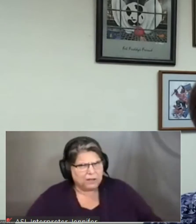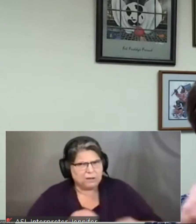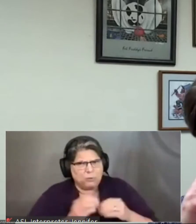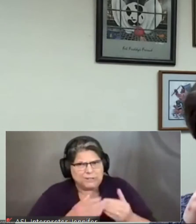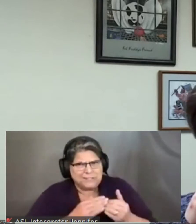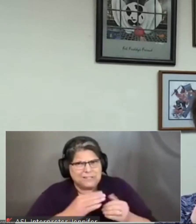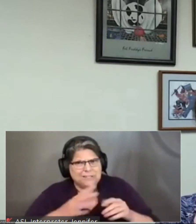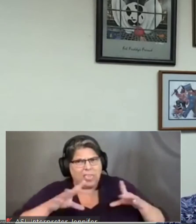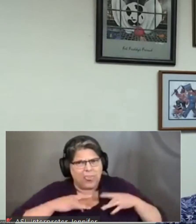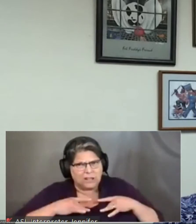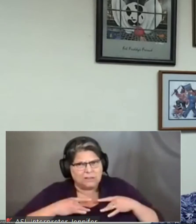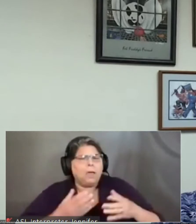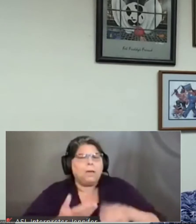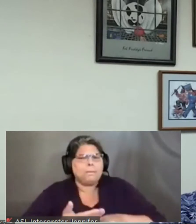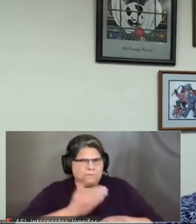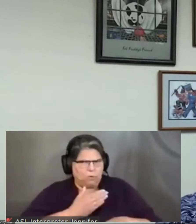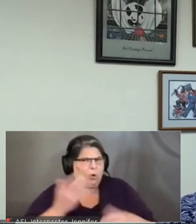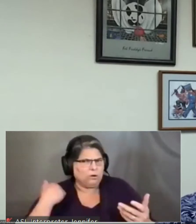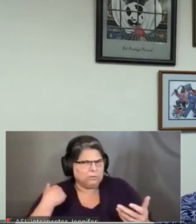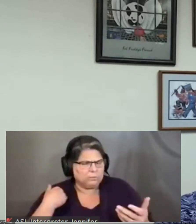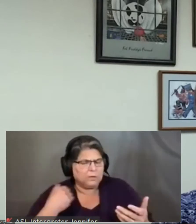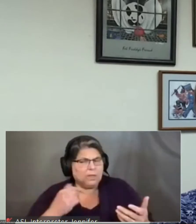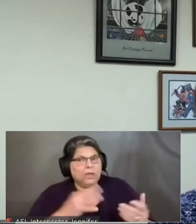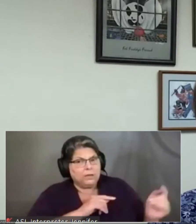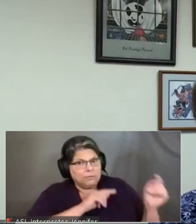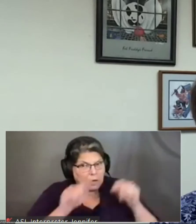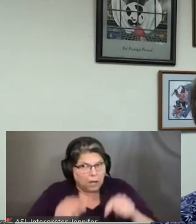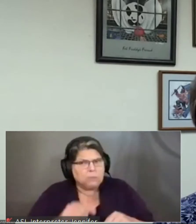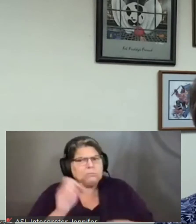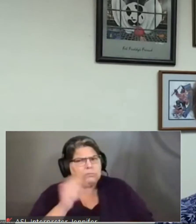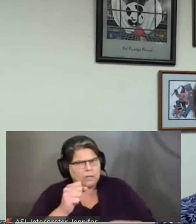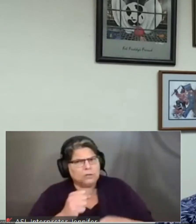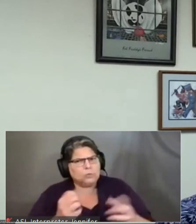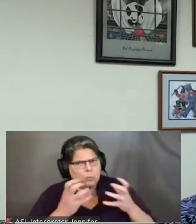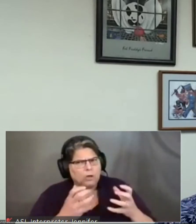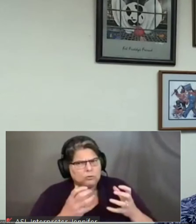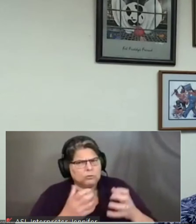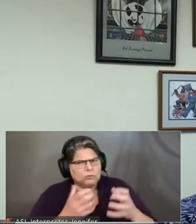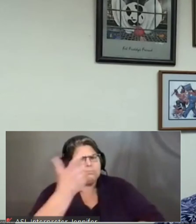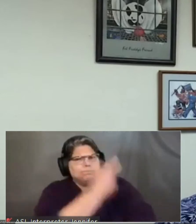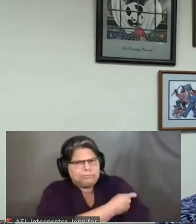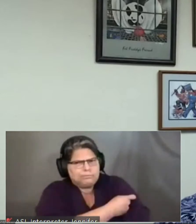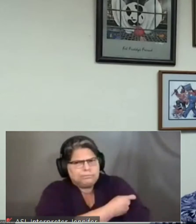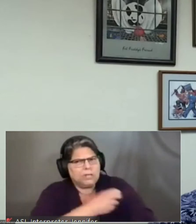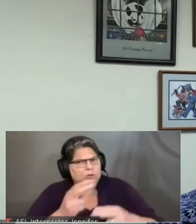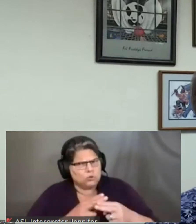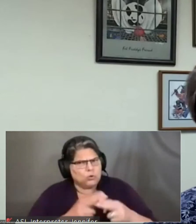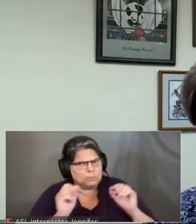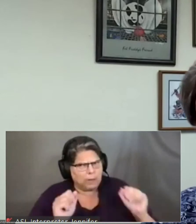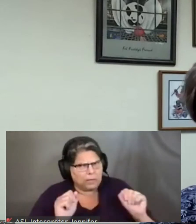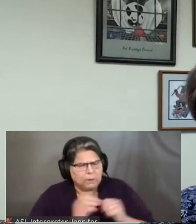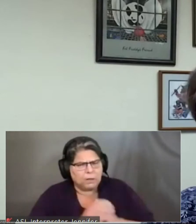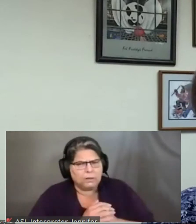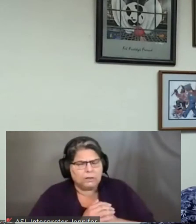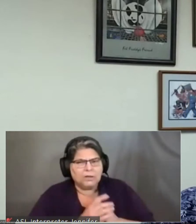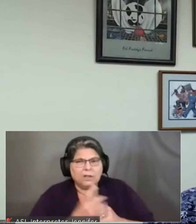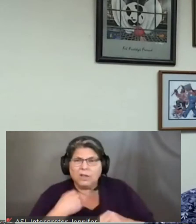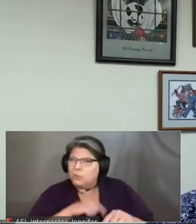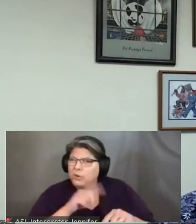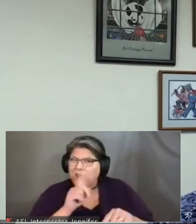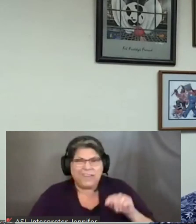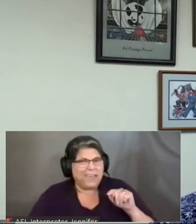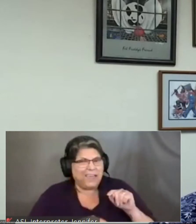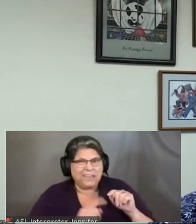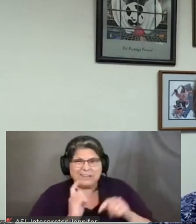structure. And so if they come in, yes, we want to make them vaccinated as soon as we possibly can. We can't give that directly